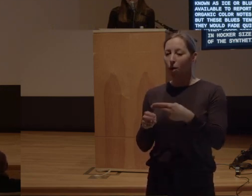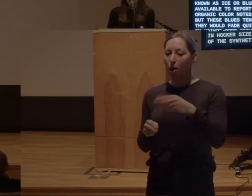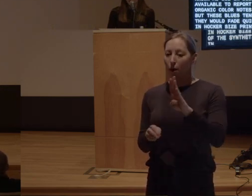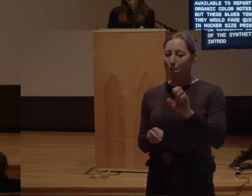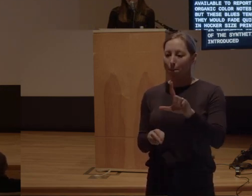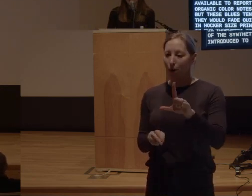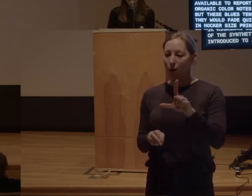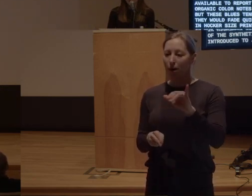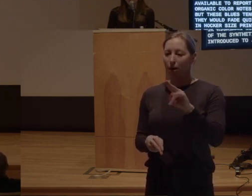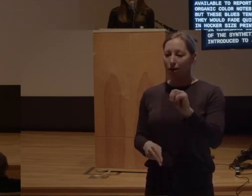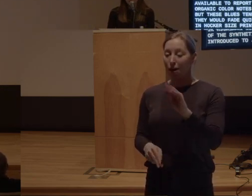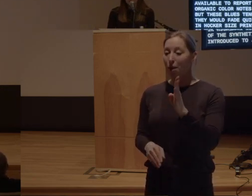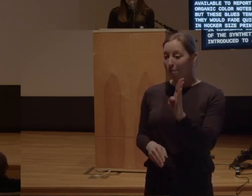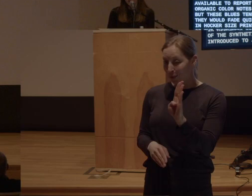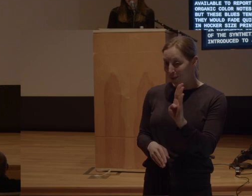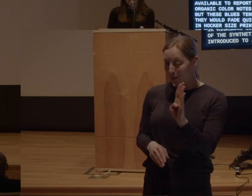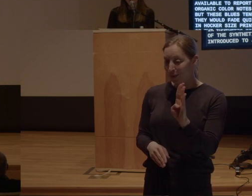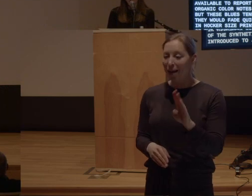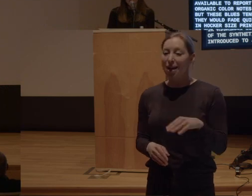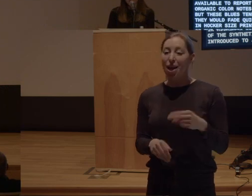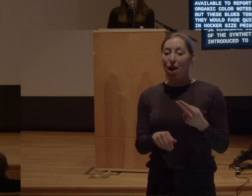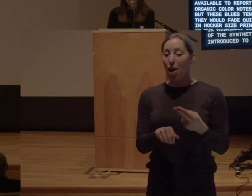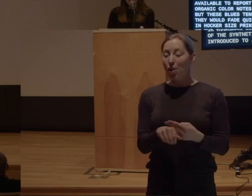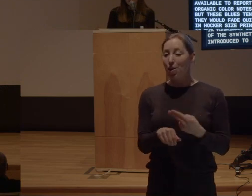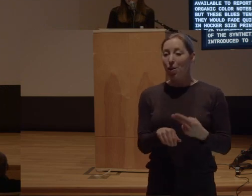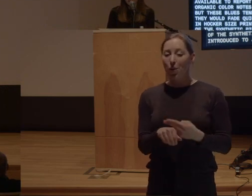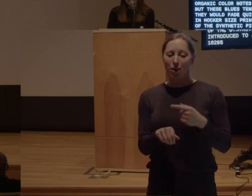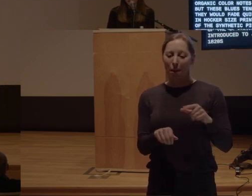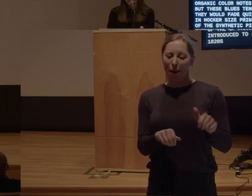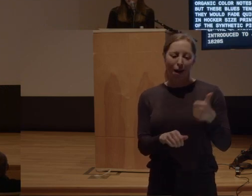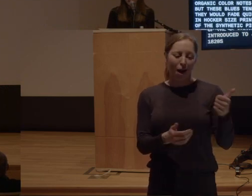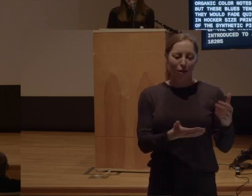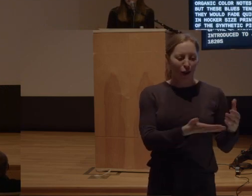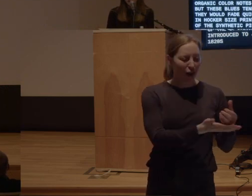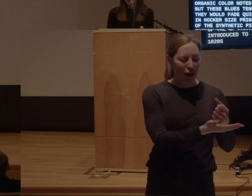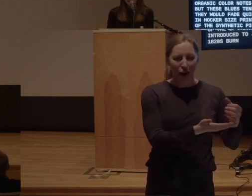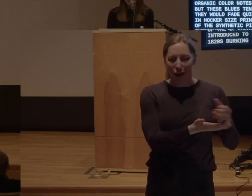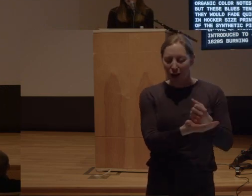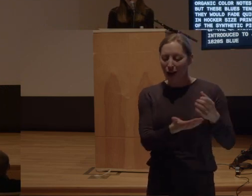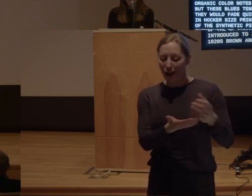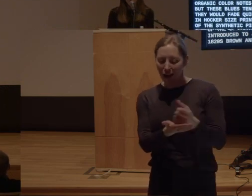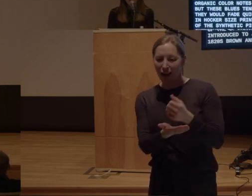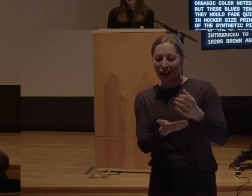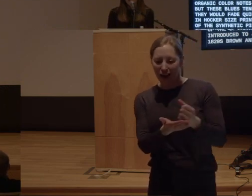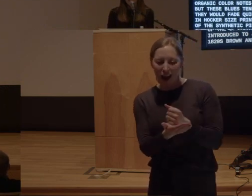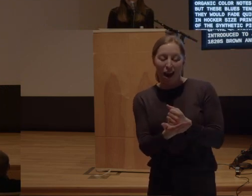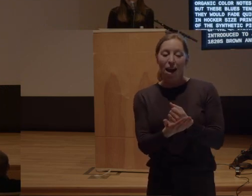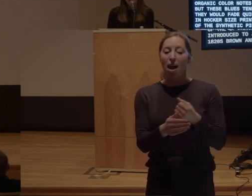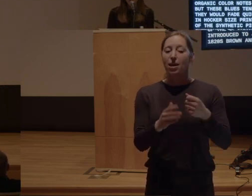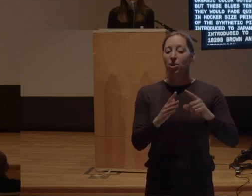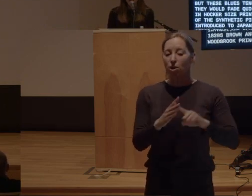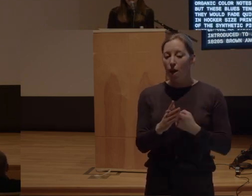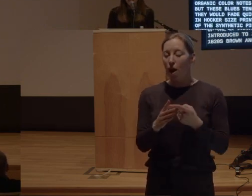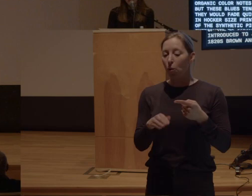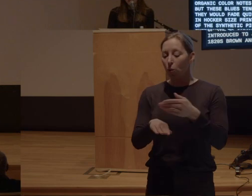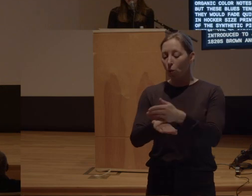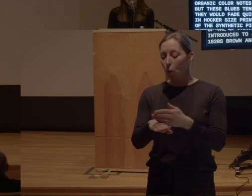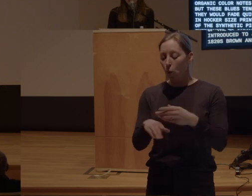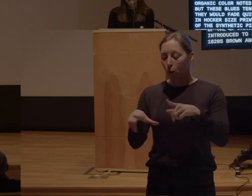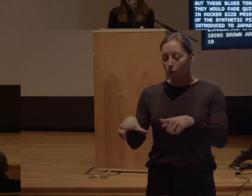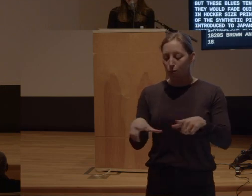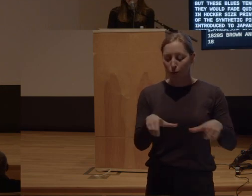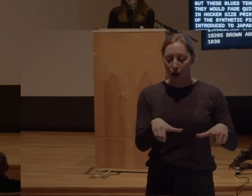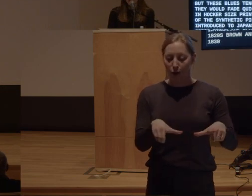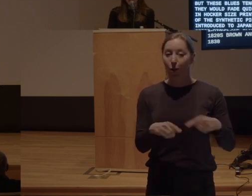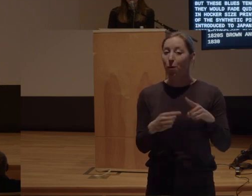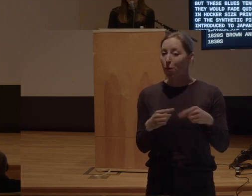introduced to Japan by Dutch merchants in the 1820s, Berlin blue started to appear in woodblock prints in the early